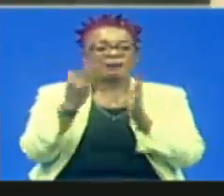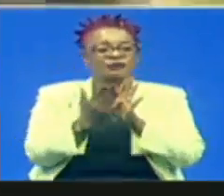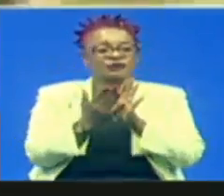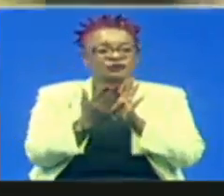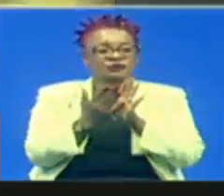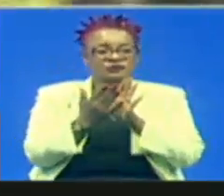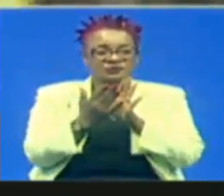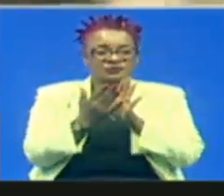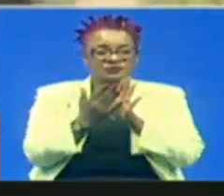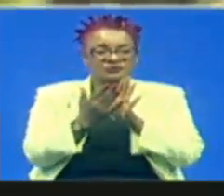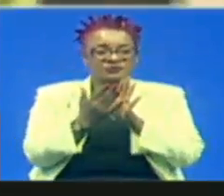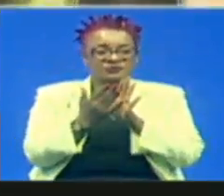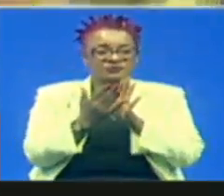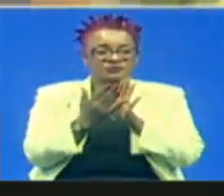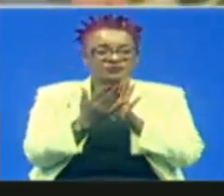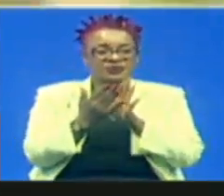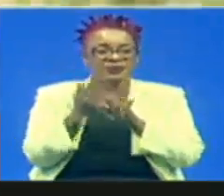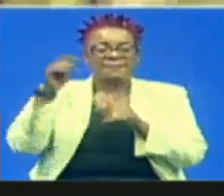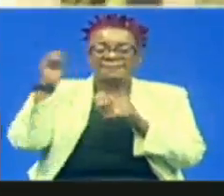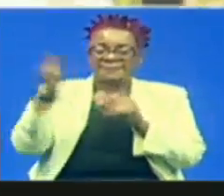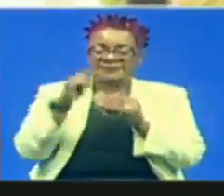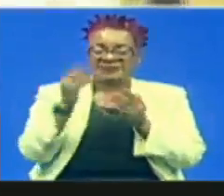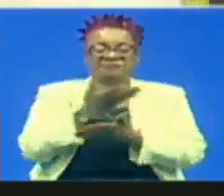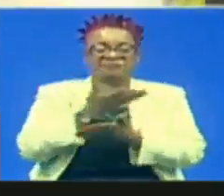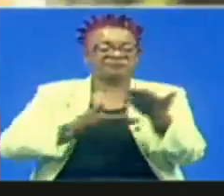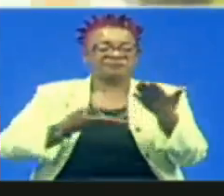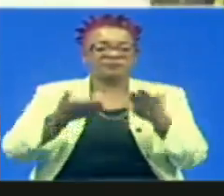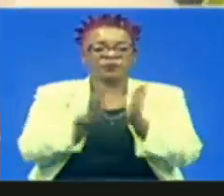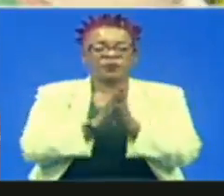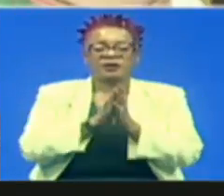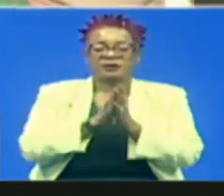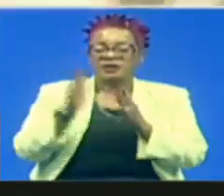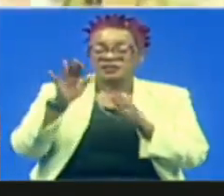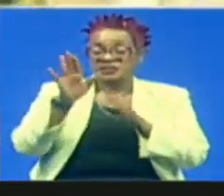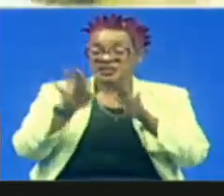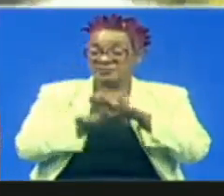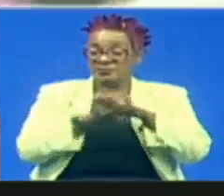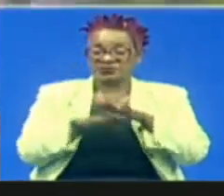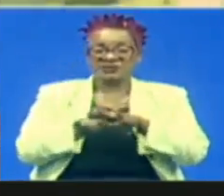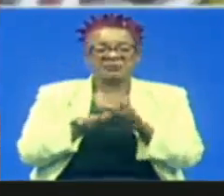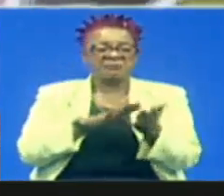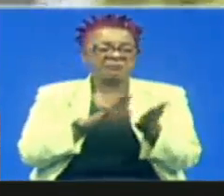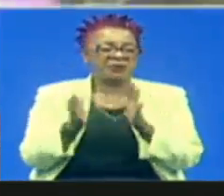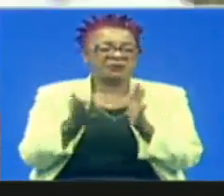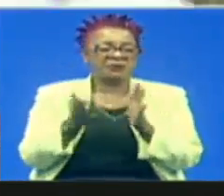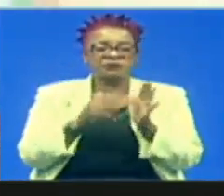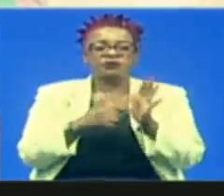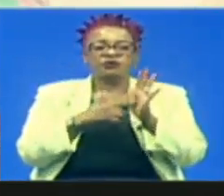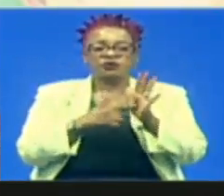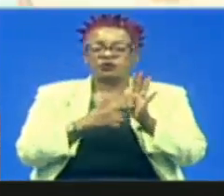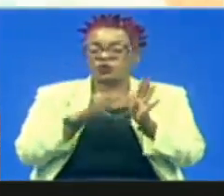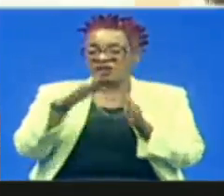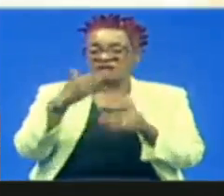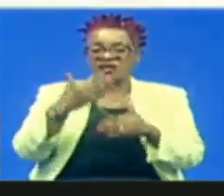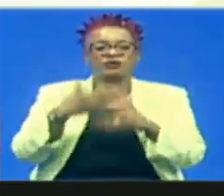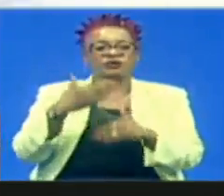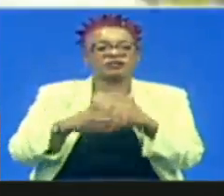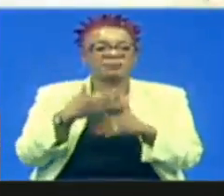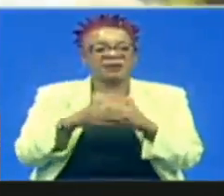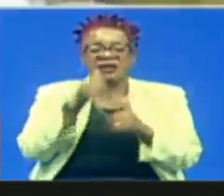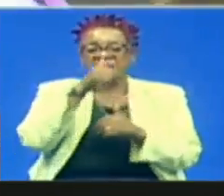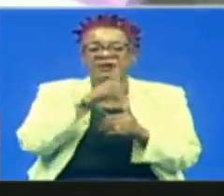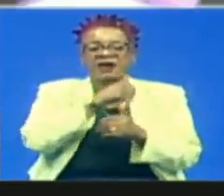The president's interaction with his deputy at today's function perhaps offers a glimpse into their relationship in